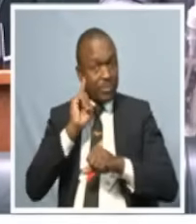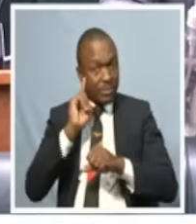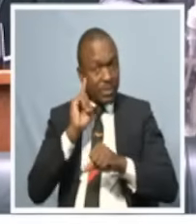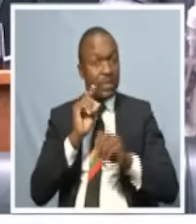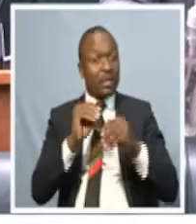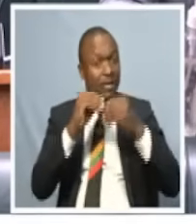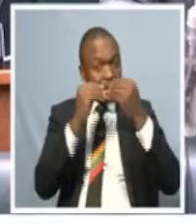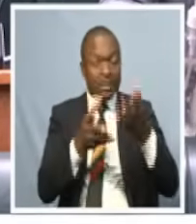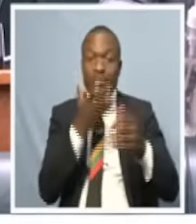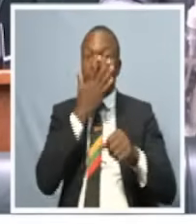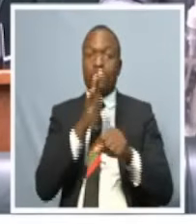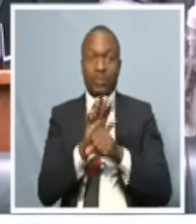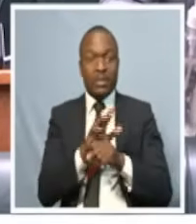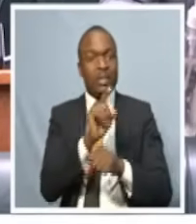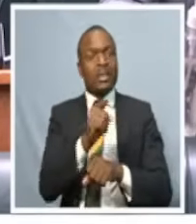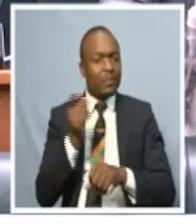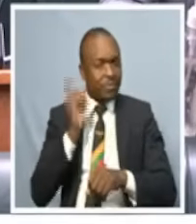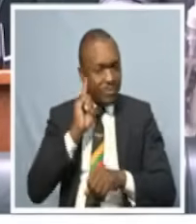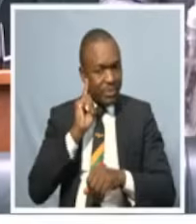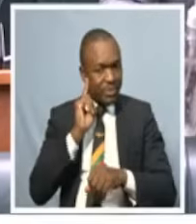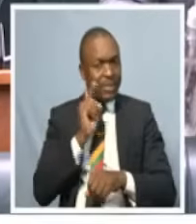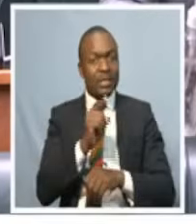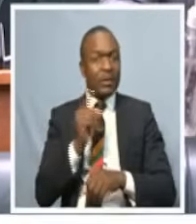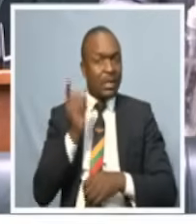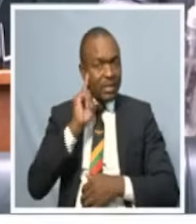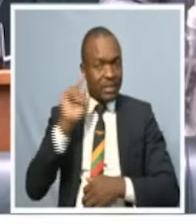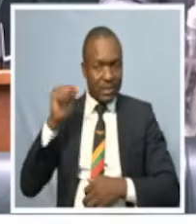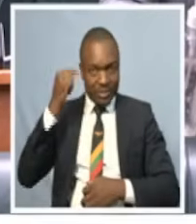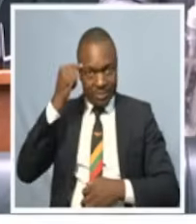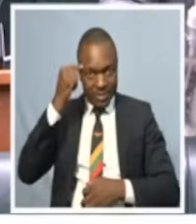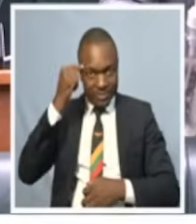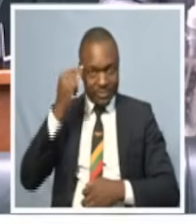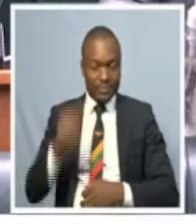he has heard, because we are a listening government.